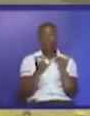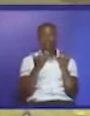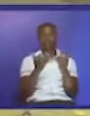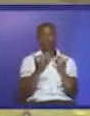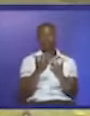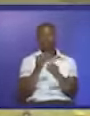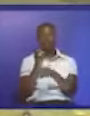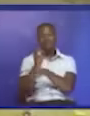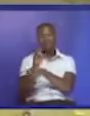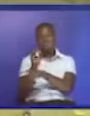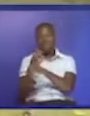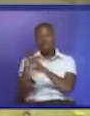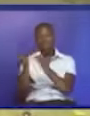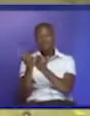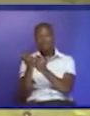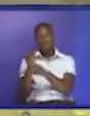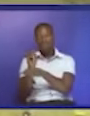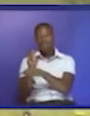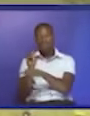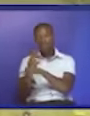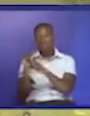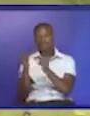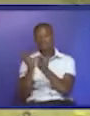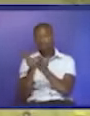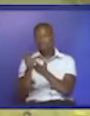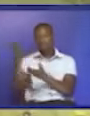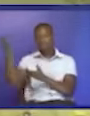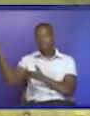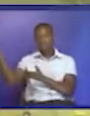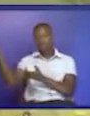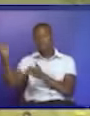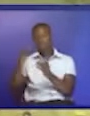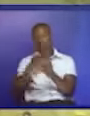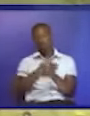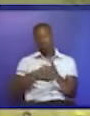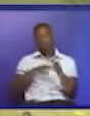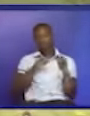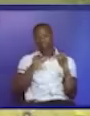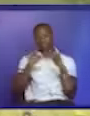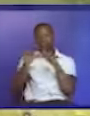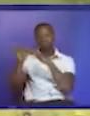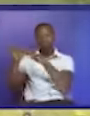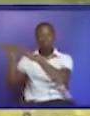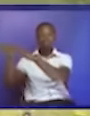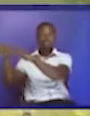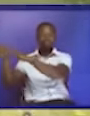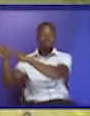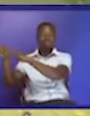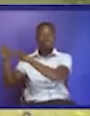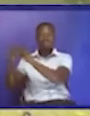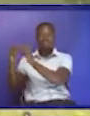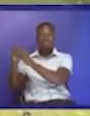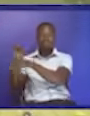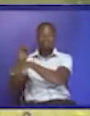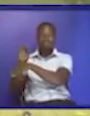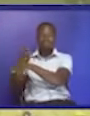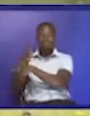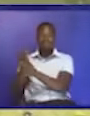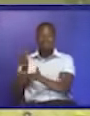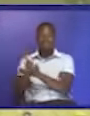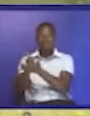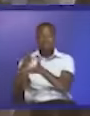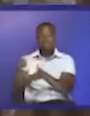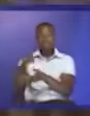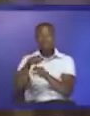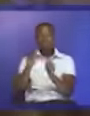are waving their hands at my right. That should be your left. Let's give them a big God bless you as they go to meet the counselors. They'll have a word with